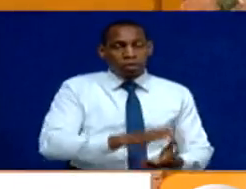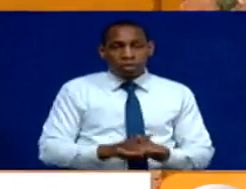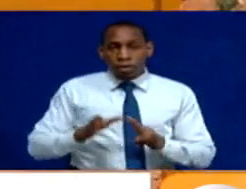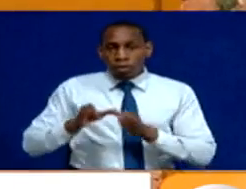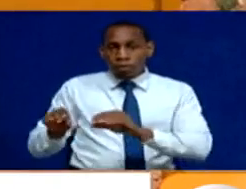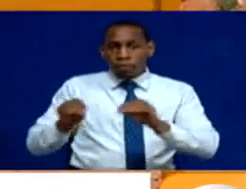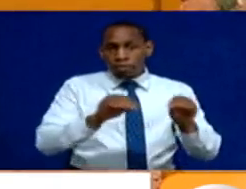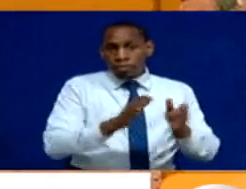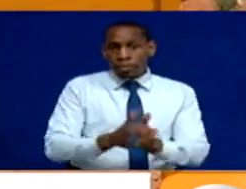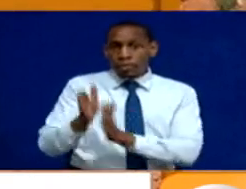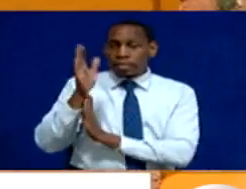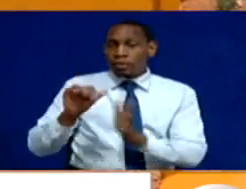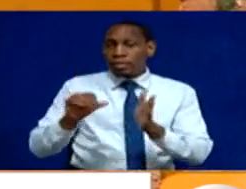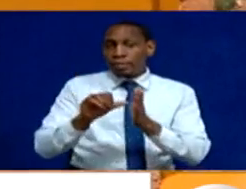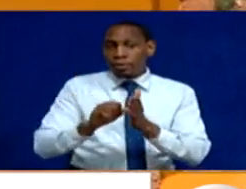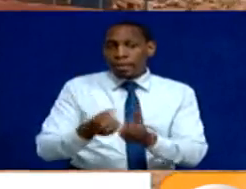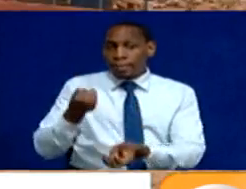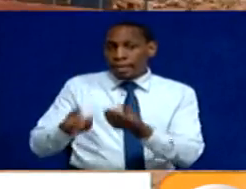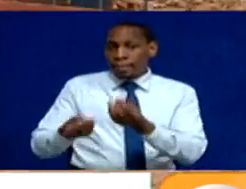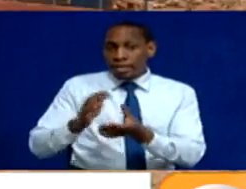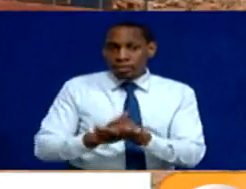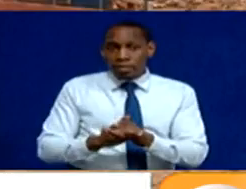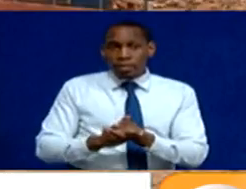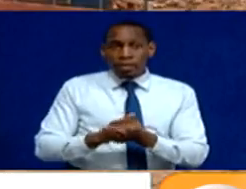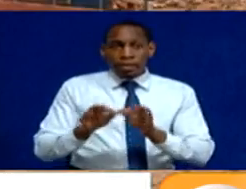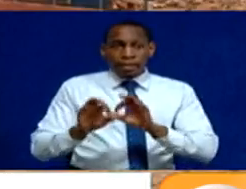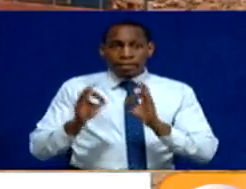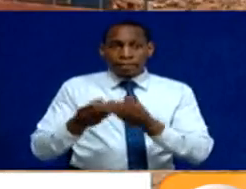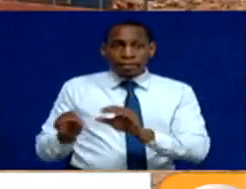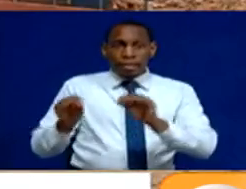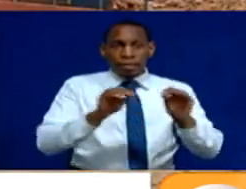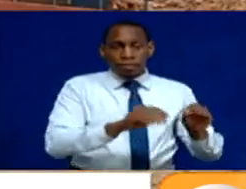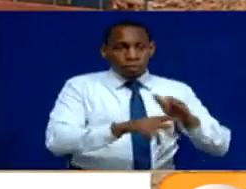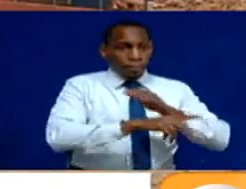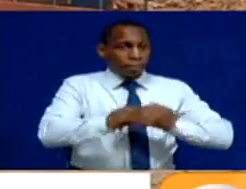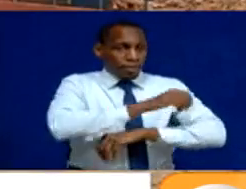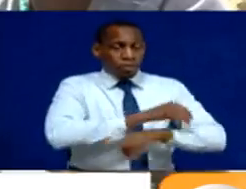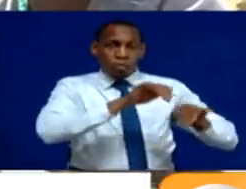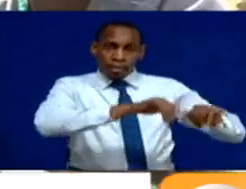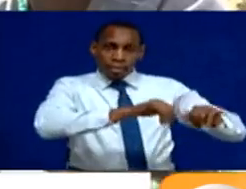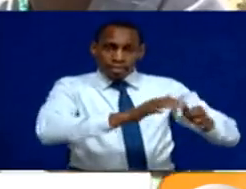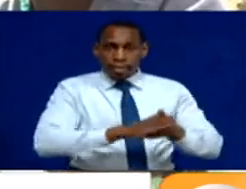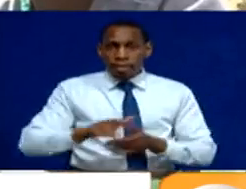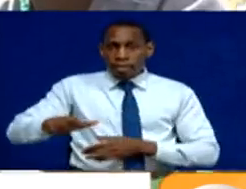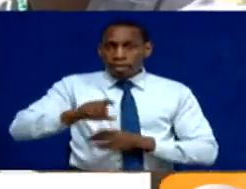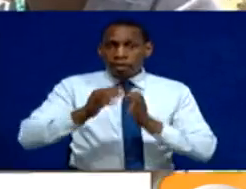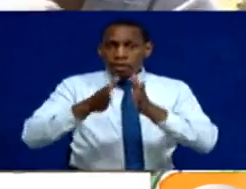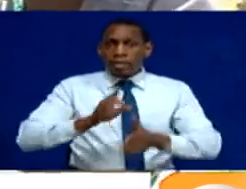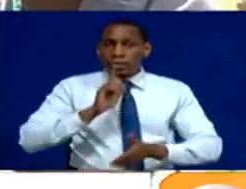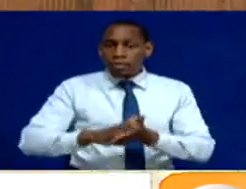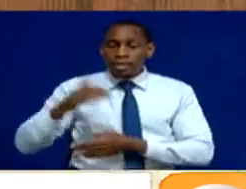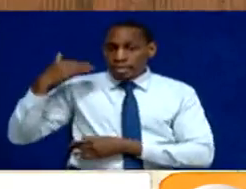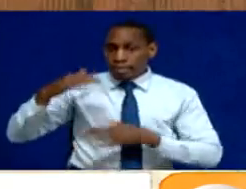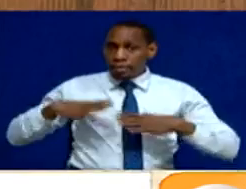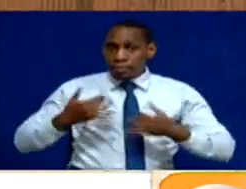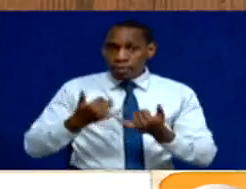Displaced by the wanton security situation in Baringo, they found solace at the Sinoni Primary School. Local leaders saying that the